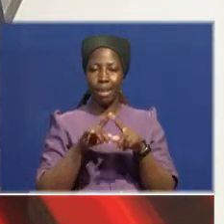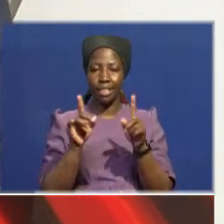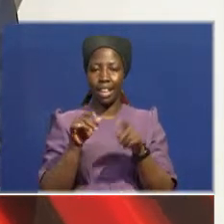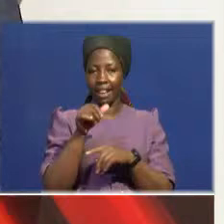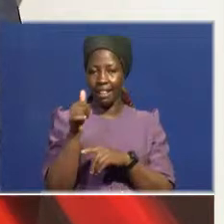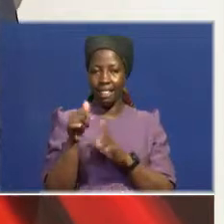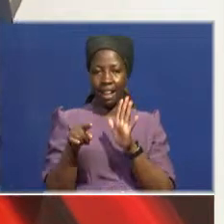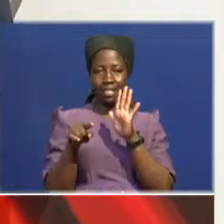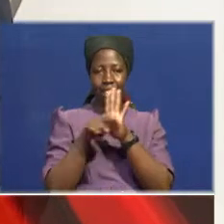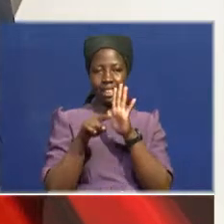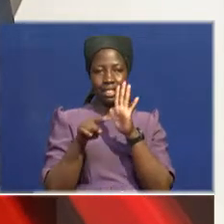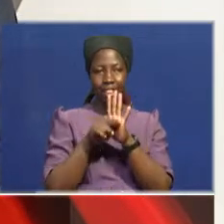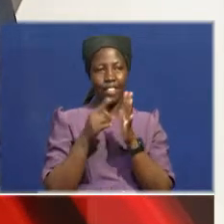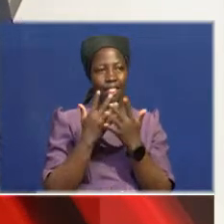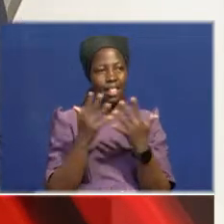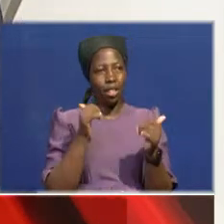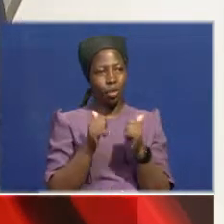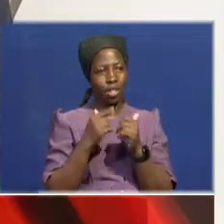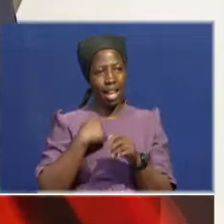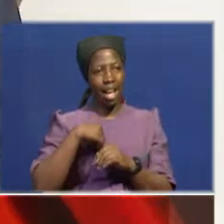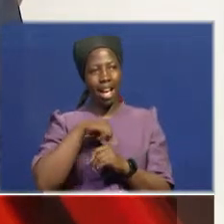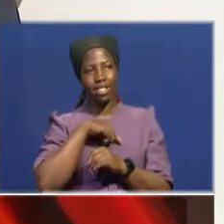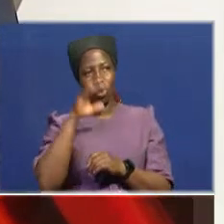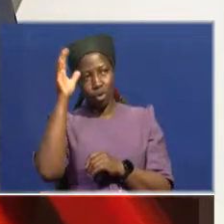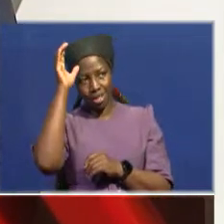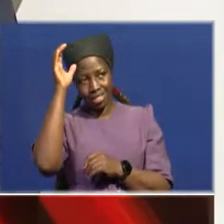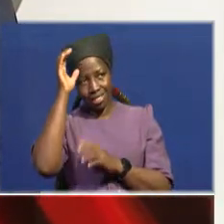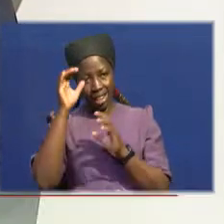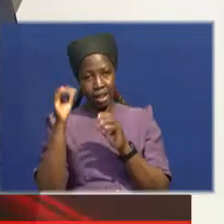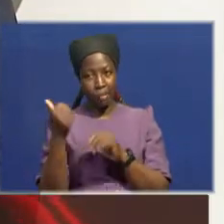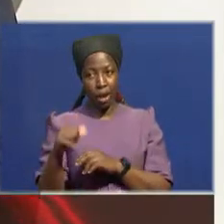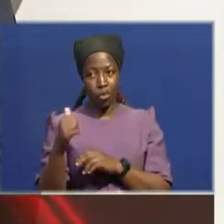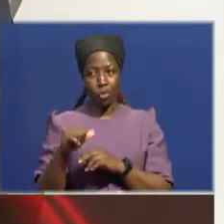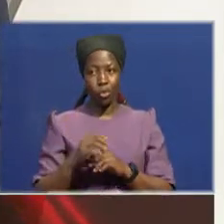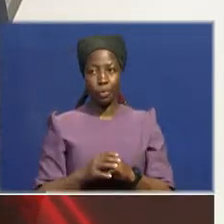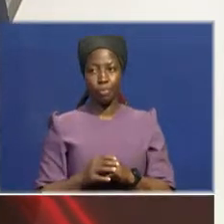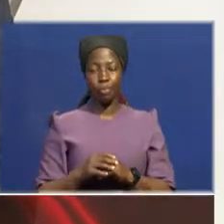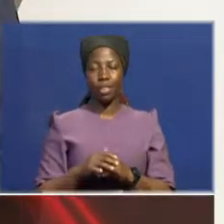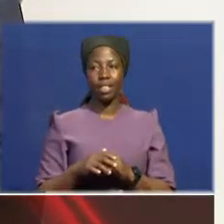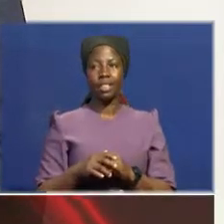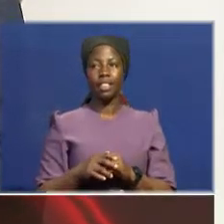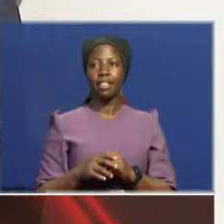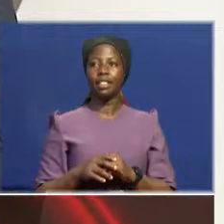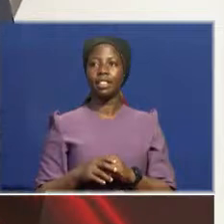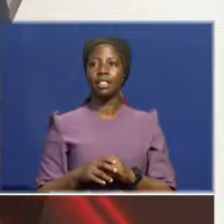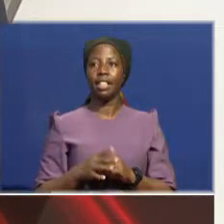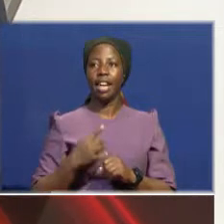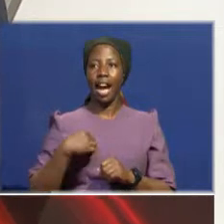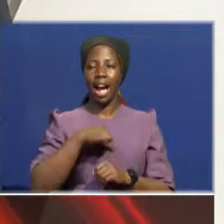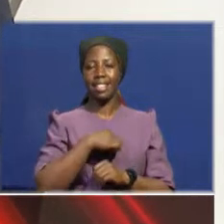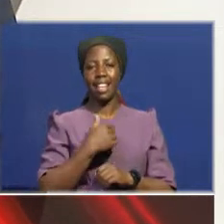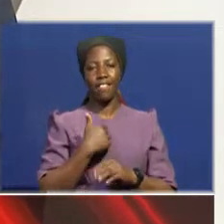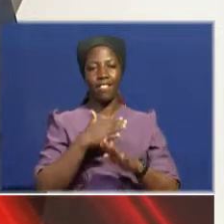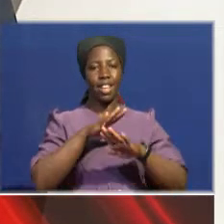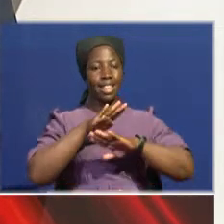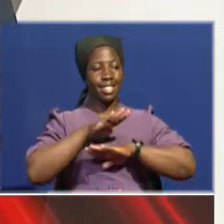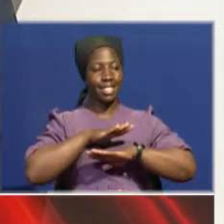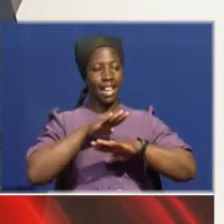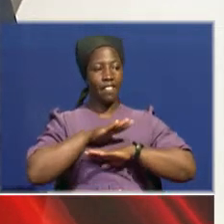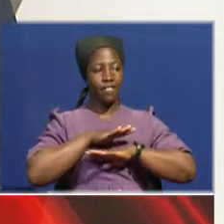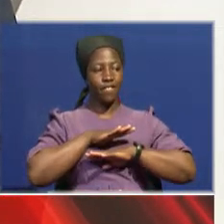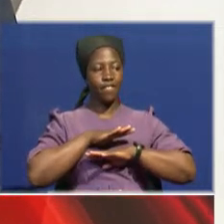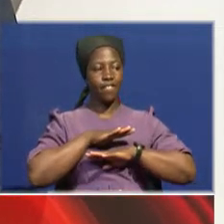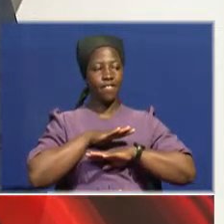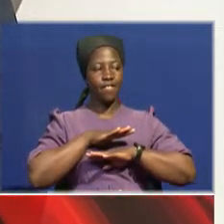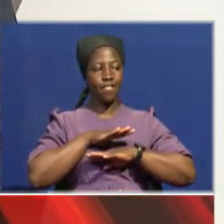another negative maybe thing we didn't consider as stakeholders, we don't have enough